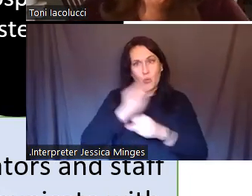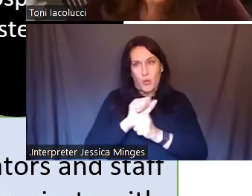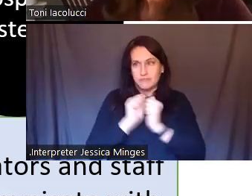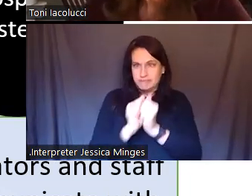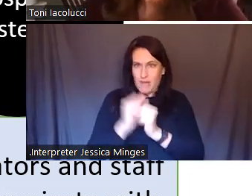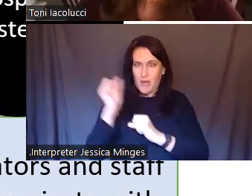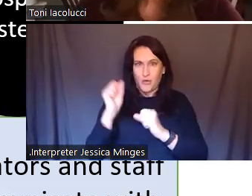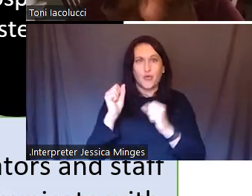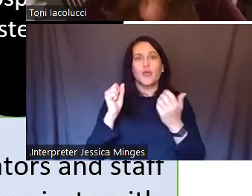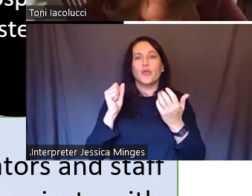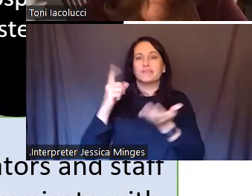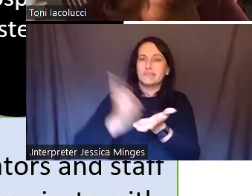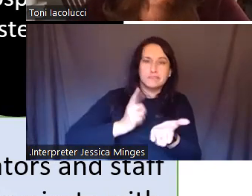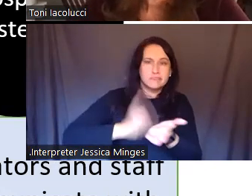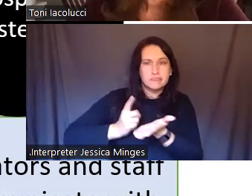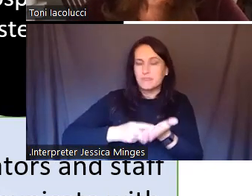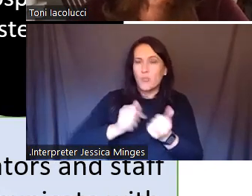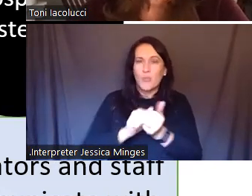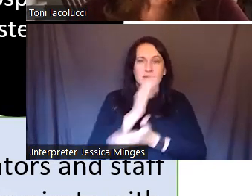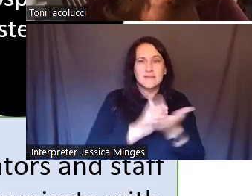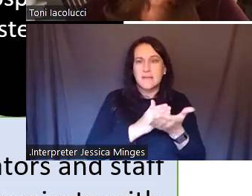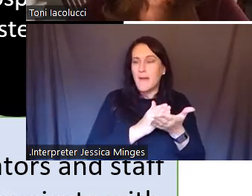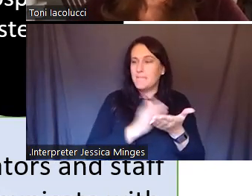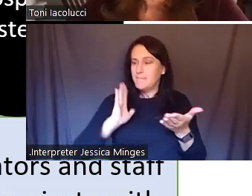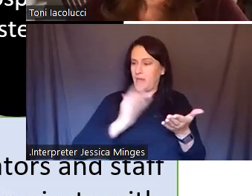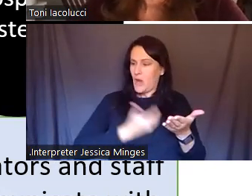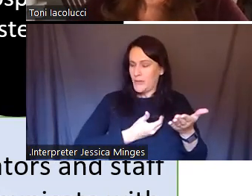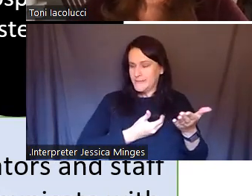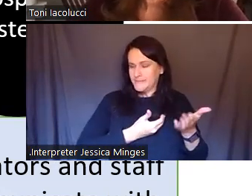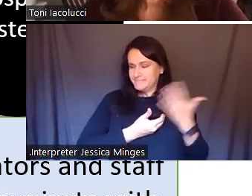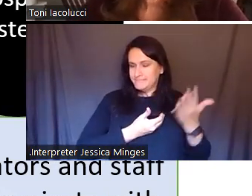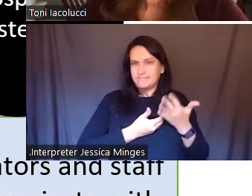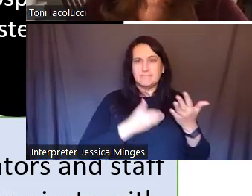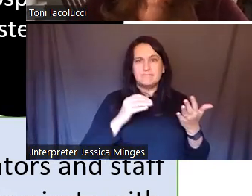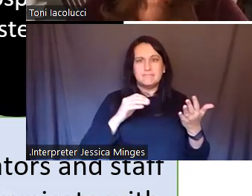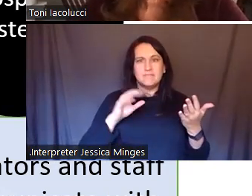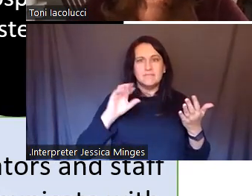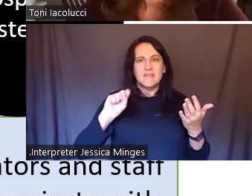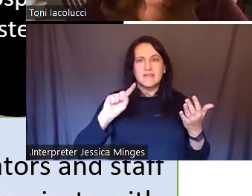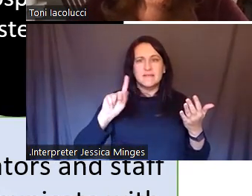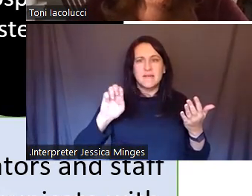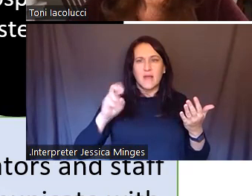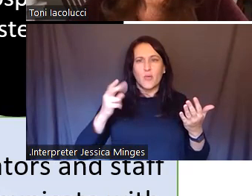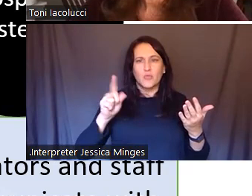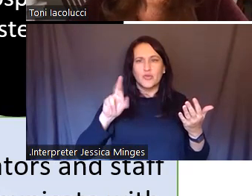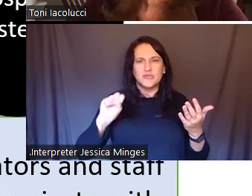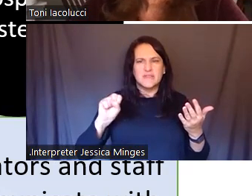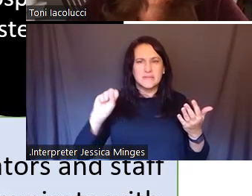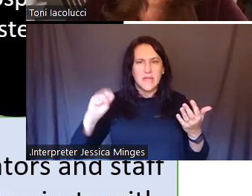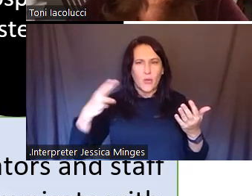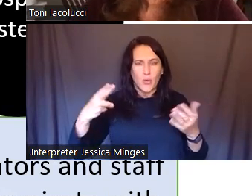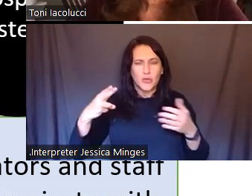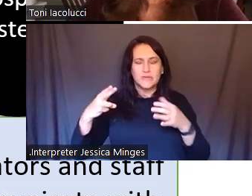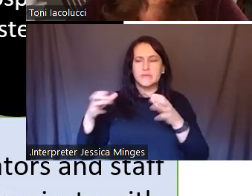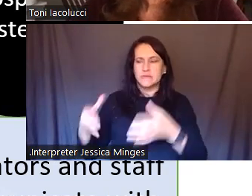have discussions with some of our stakeholders, one of the things we began to realize is